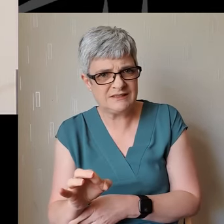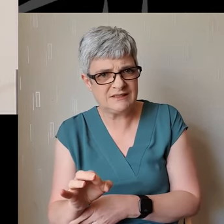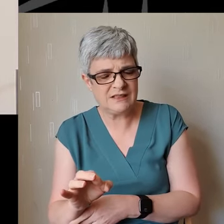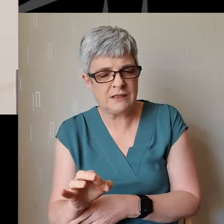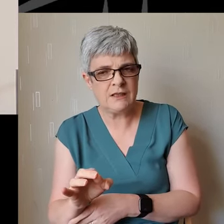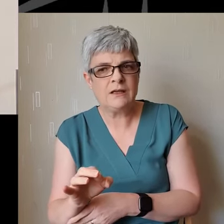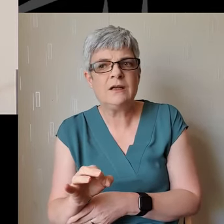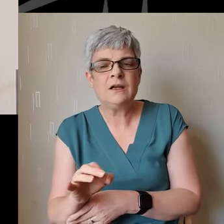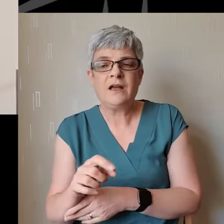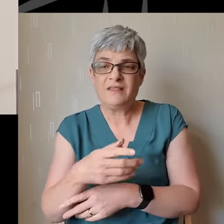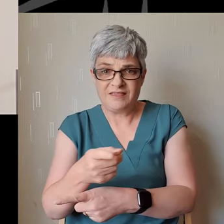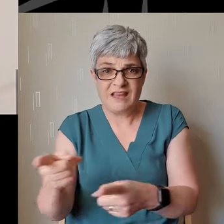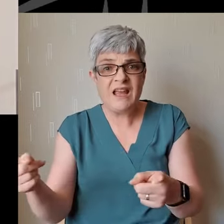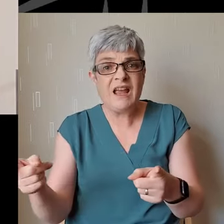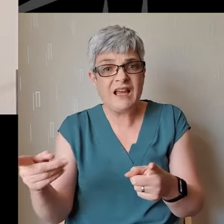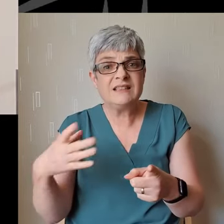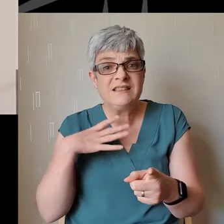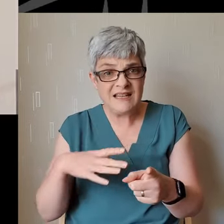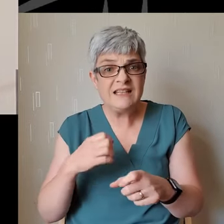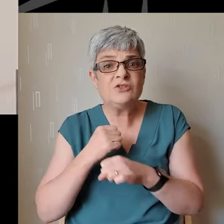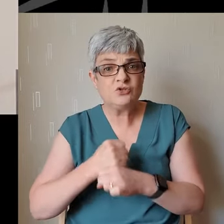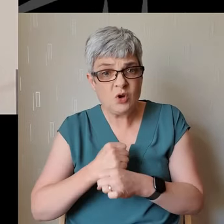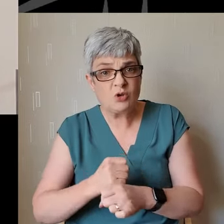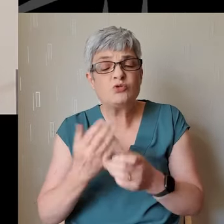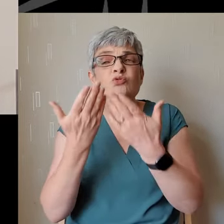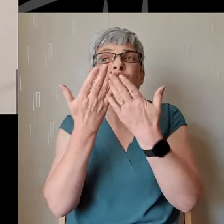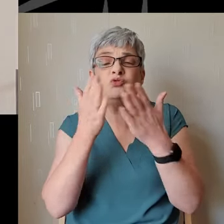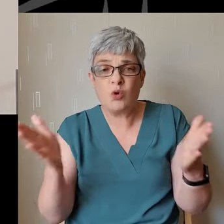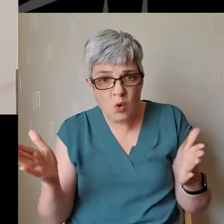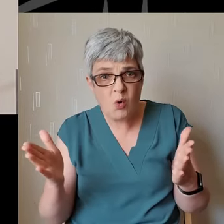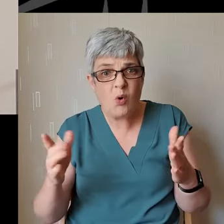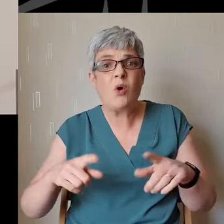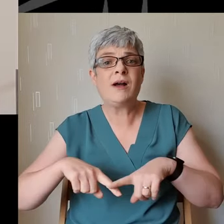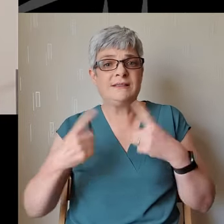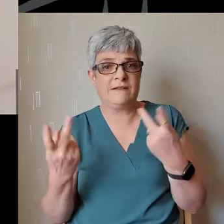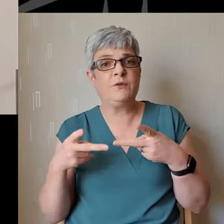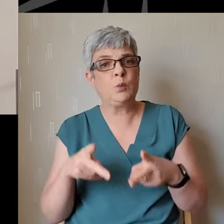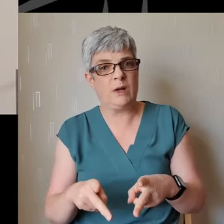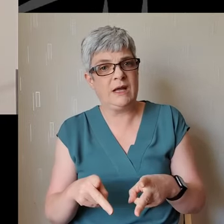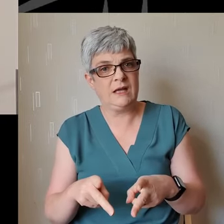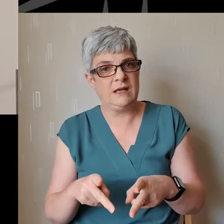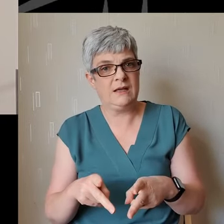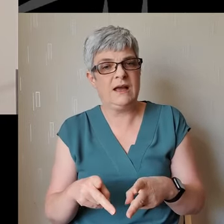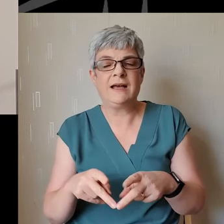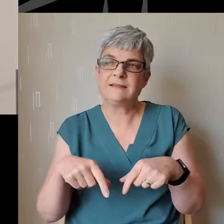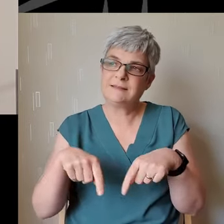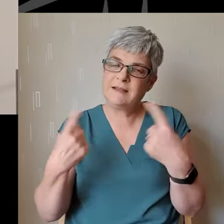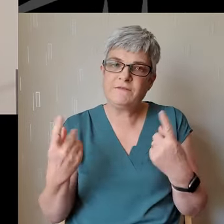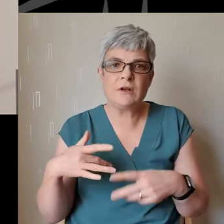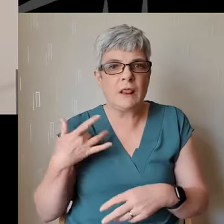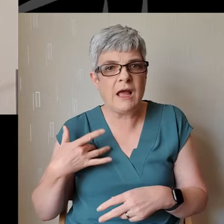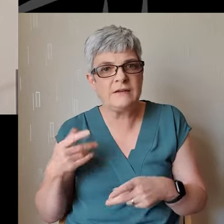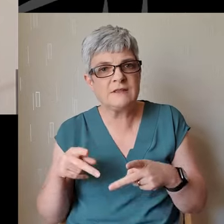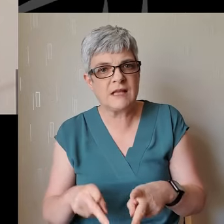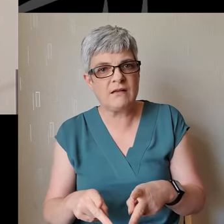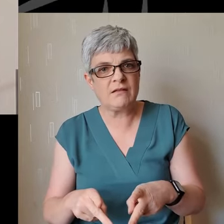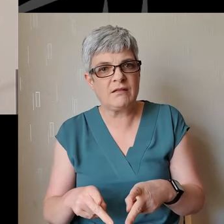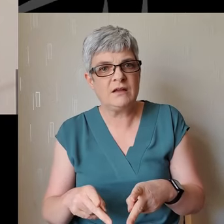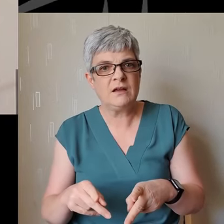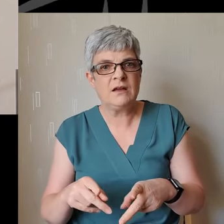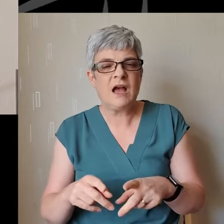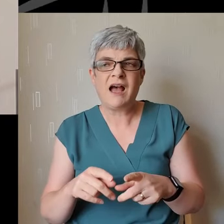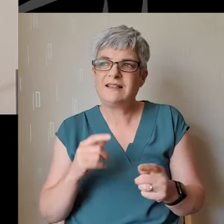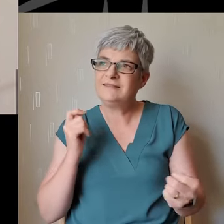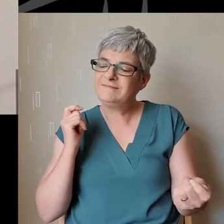They need the church to show something of a different way of being, show something of a different lifestyle, show something of an